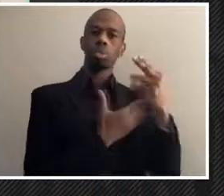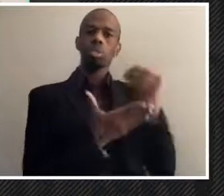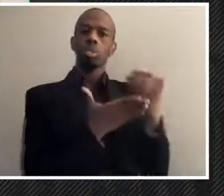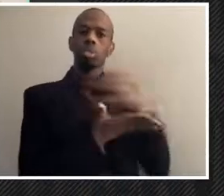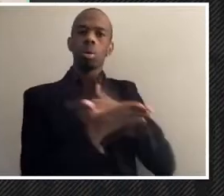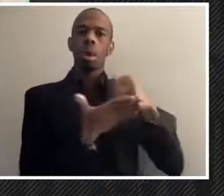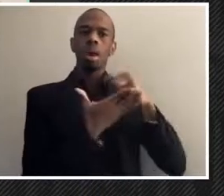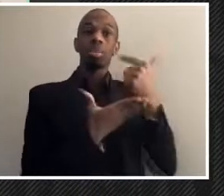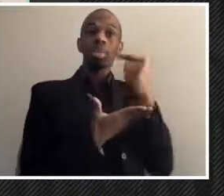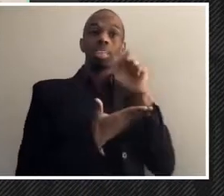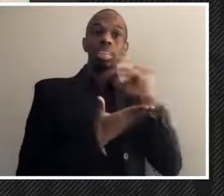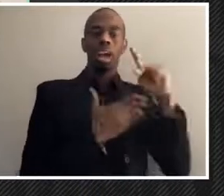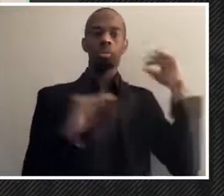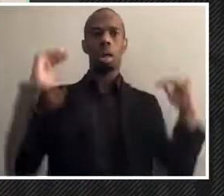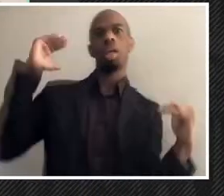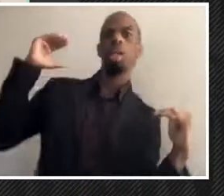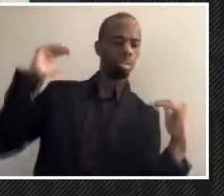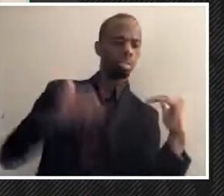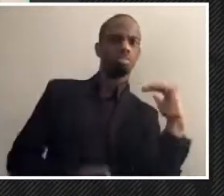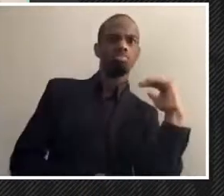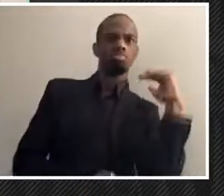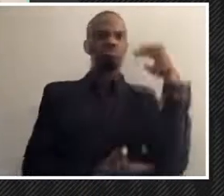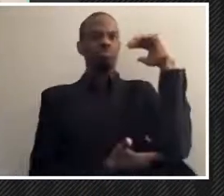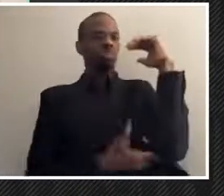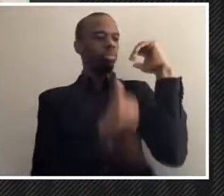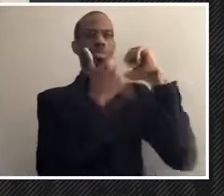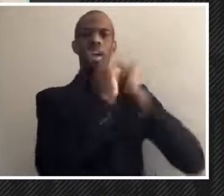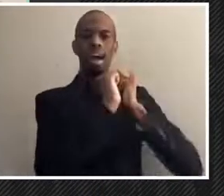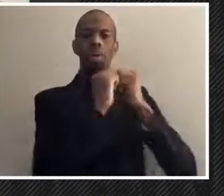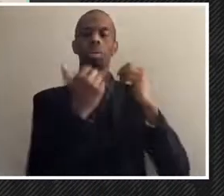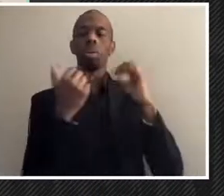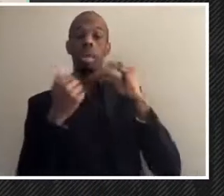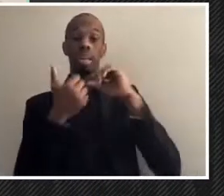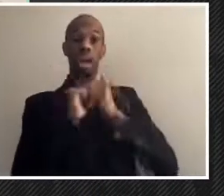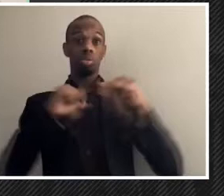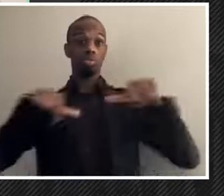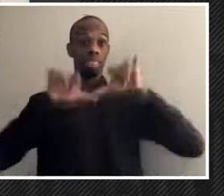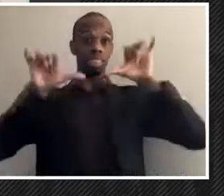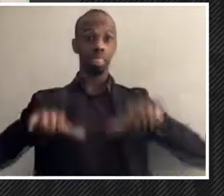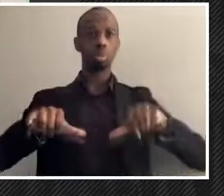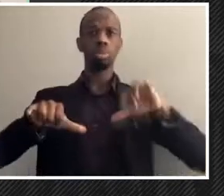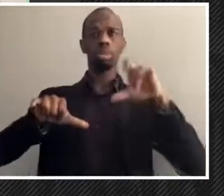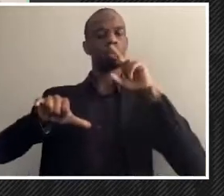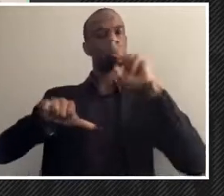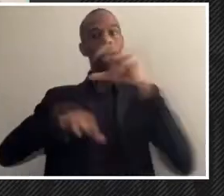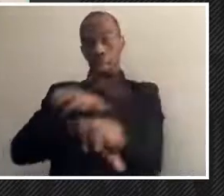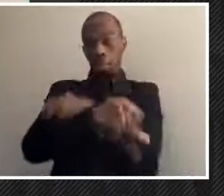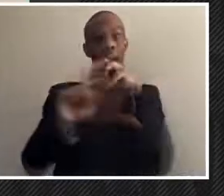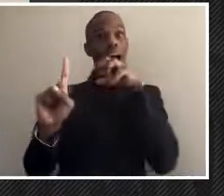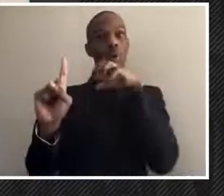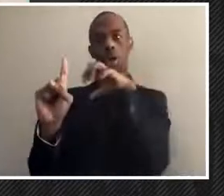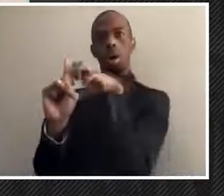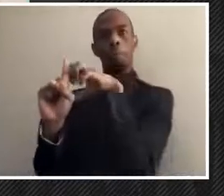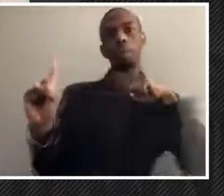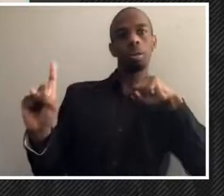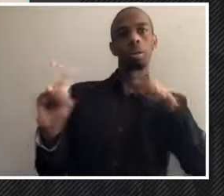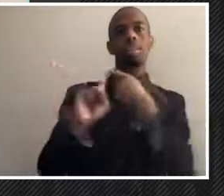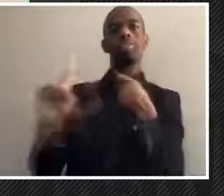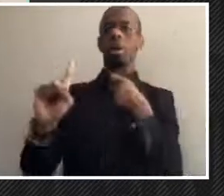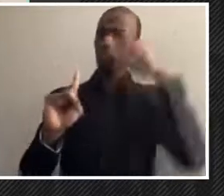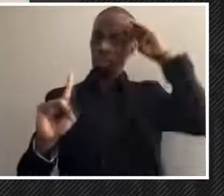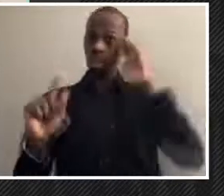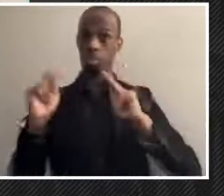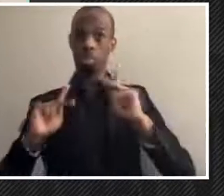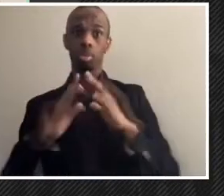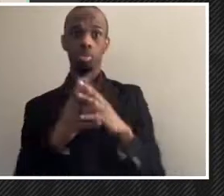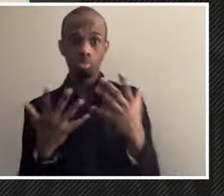these systems have disempowered Black people and really have closed the middle class to so many Black folks. So that